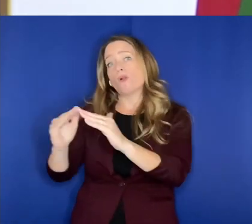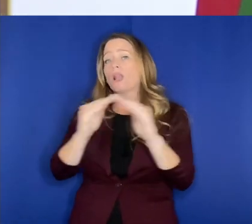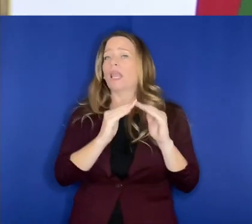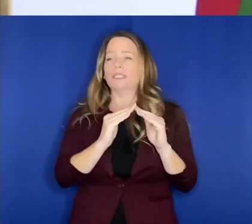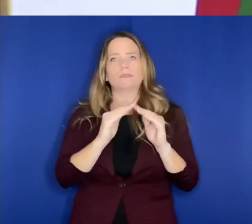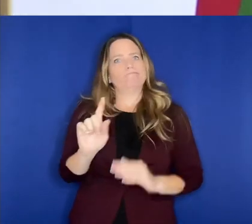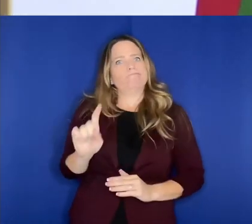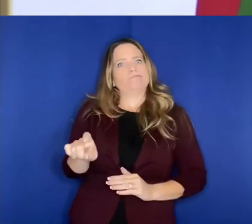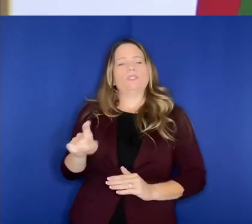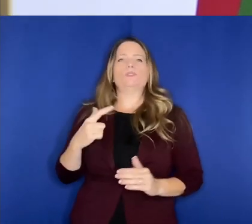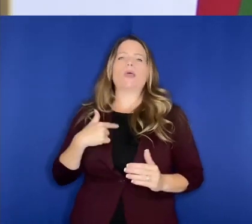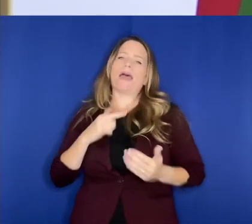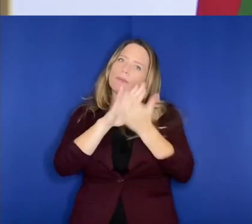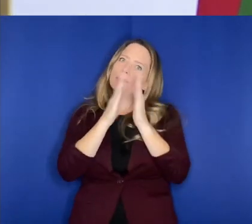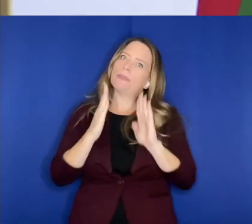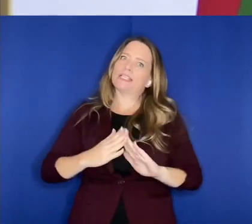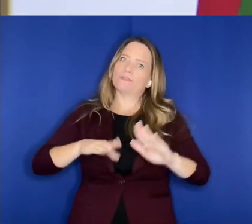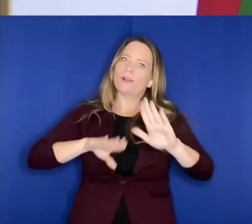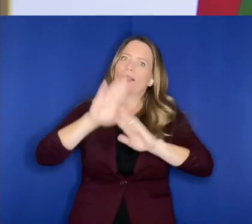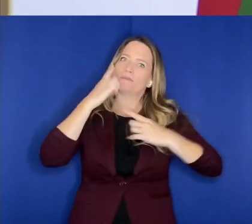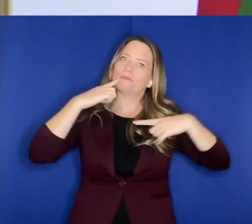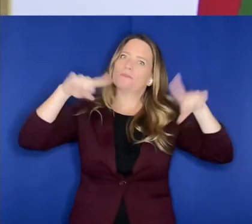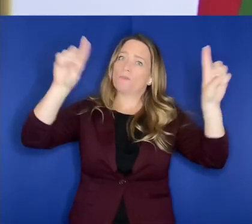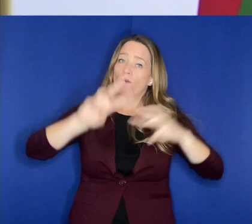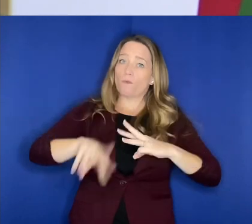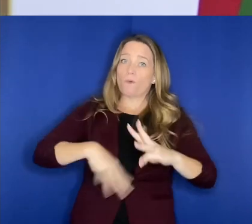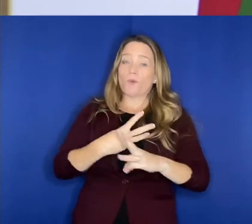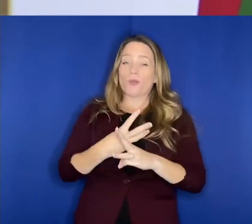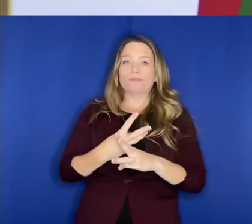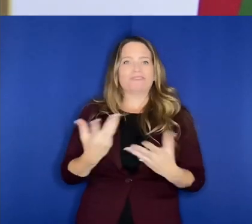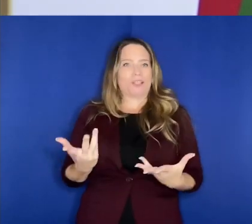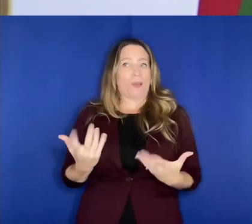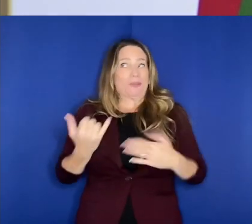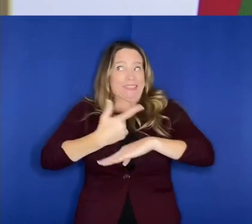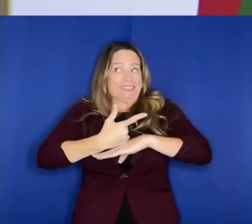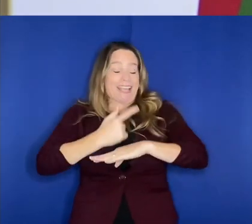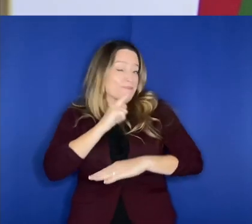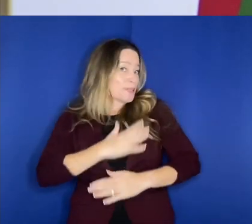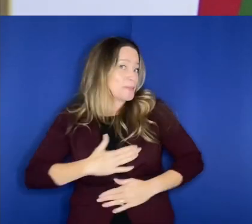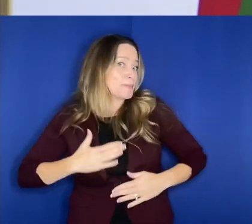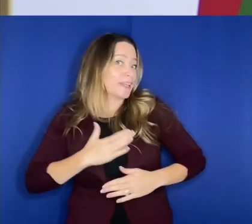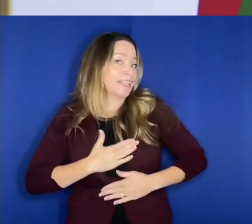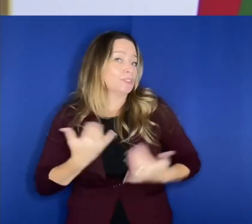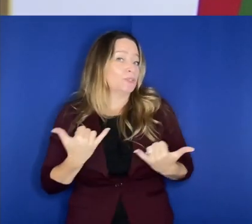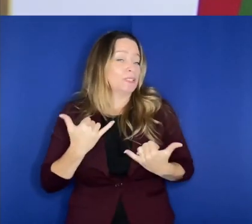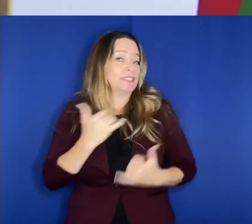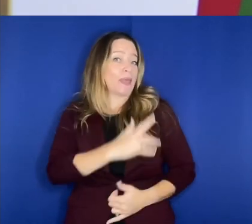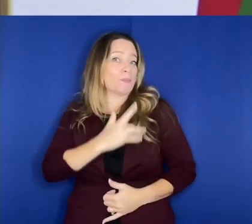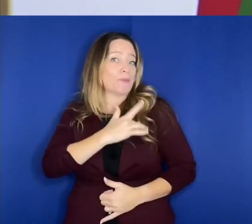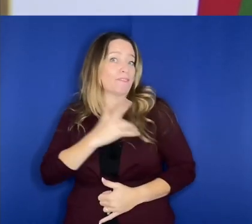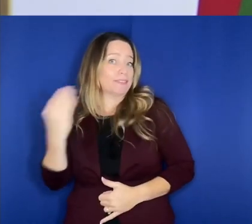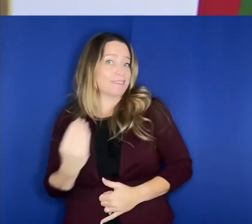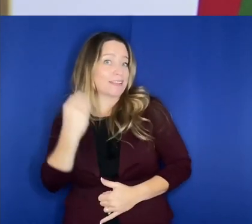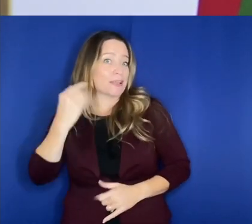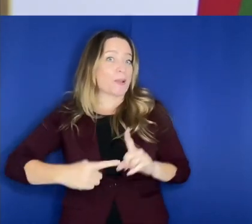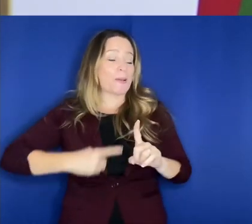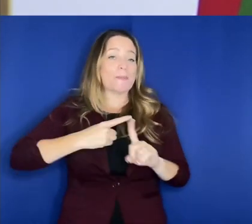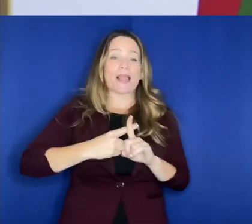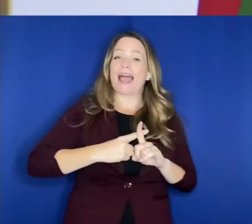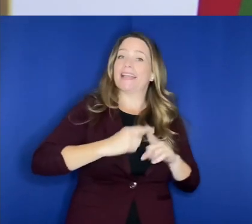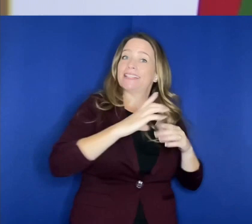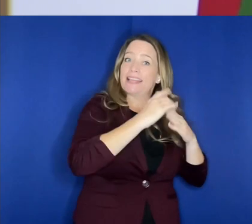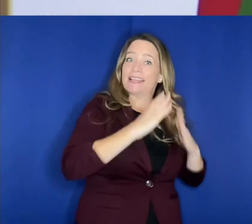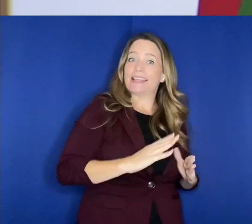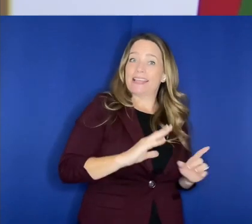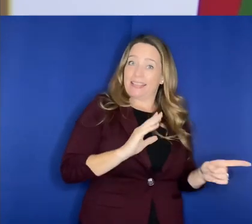building a peaceful and prosperous world. That's why I'm very pleased that today also the province of Ontario and the Ismaili